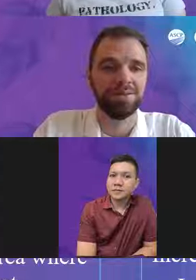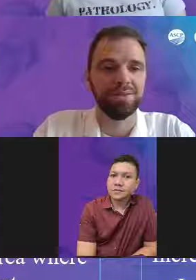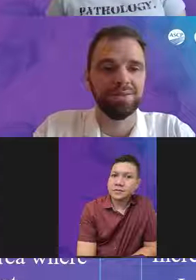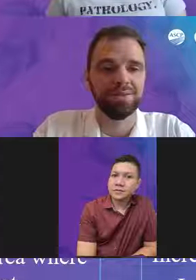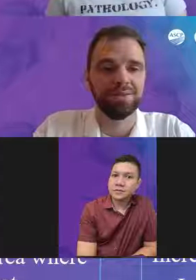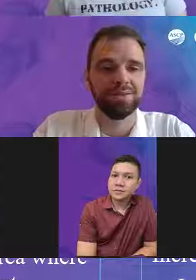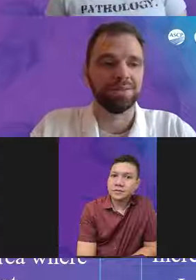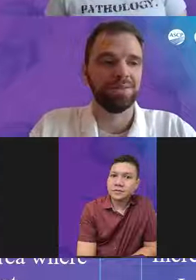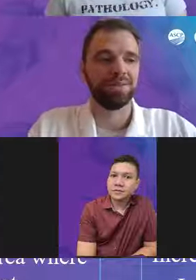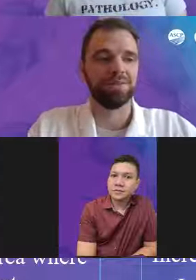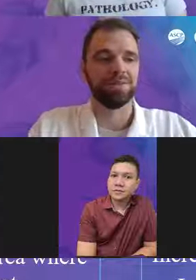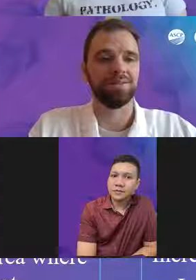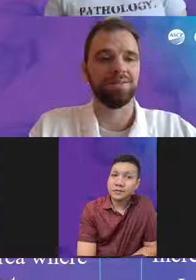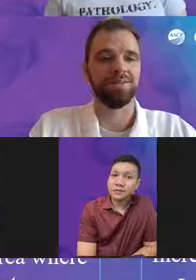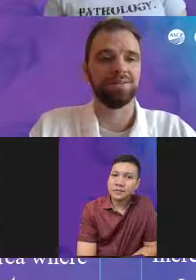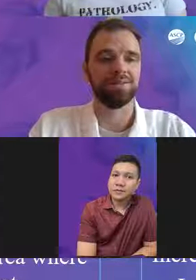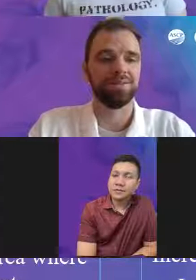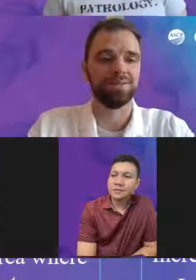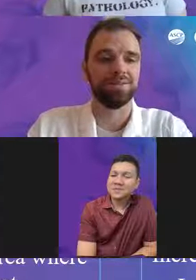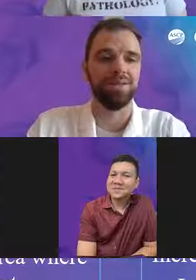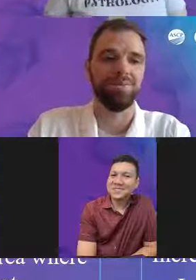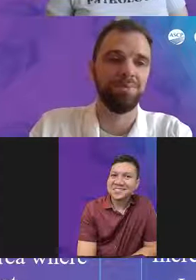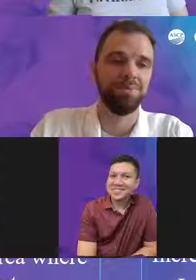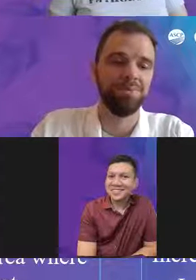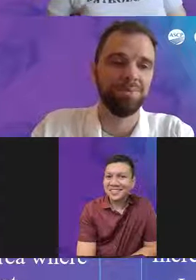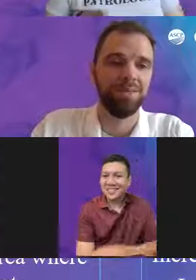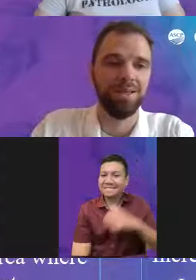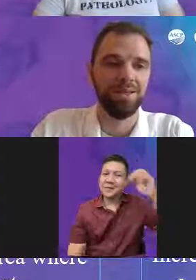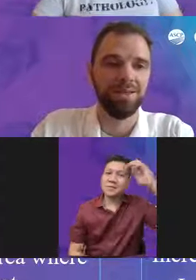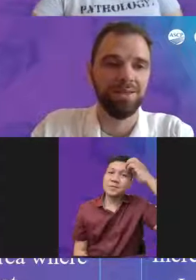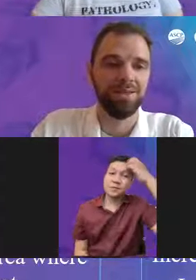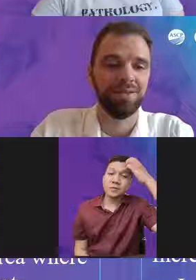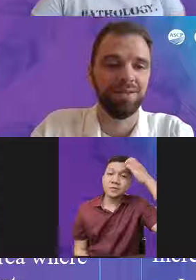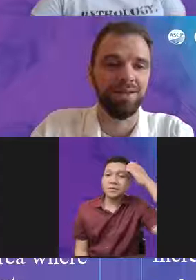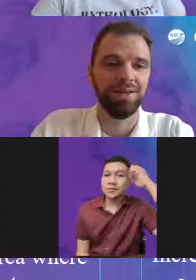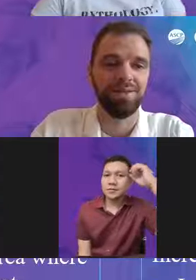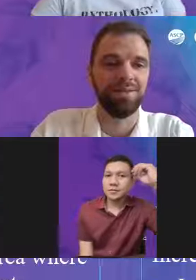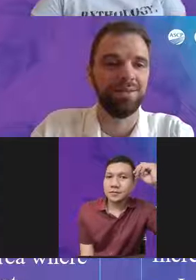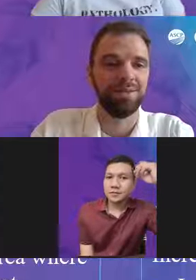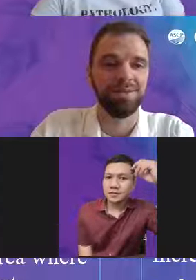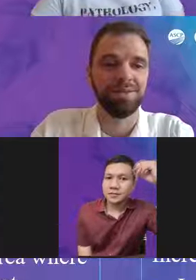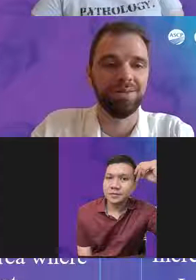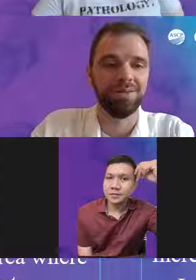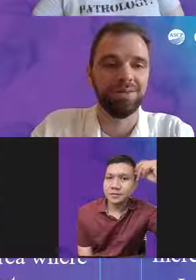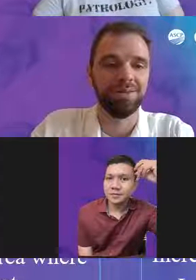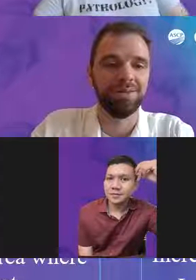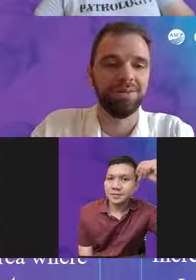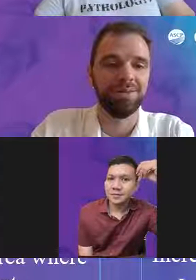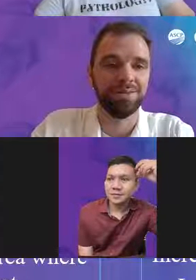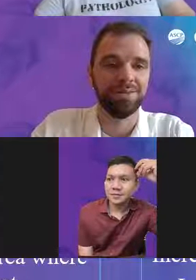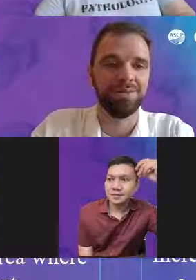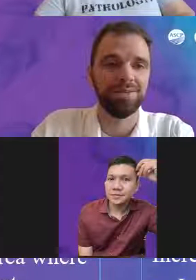and a pharmacist, or a radiologist and a nurse, you know? And I mean, I've even seen children's books